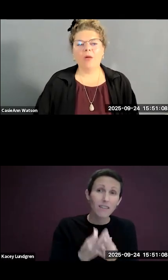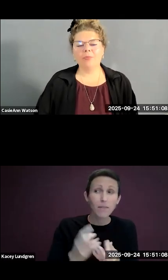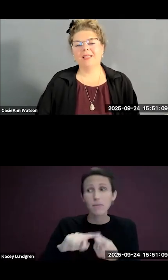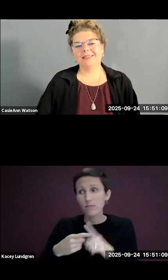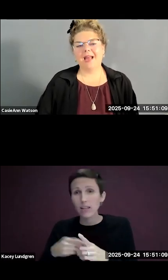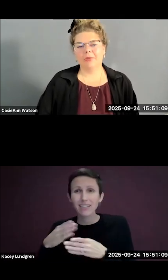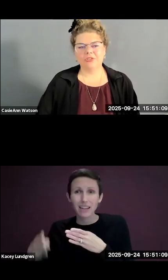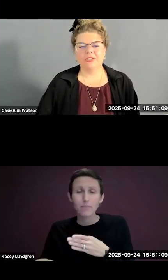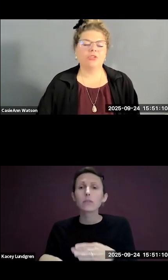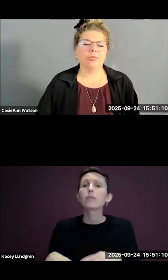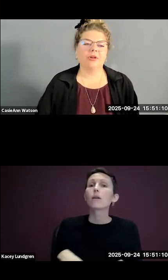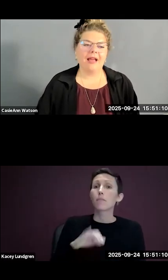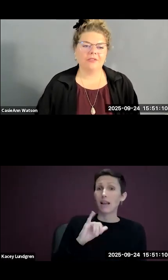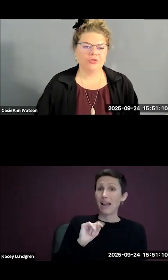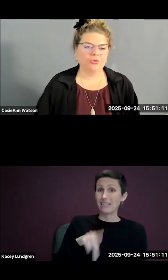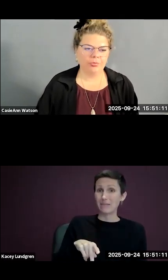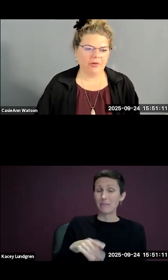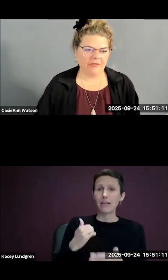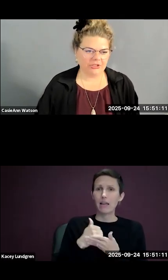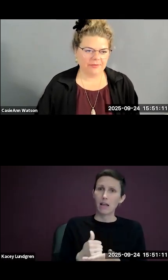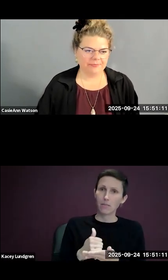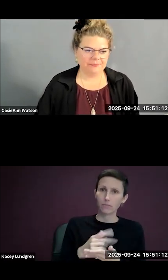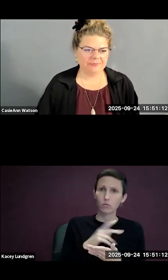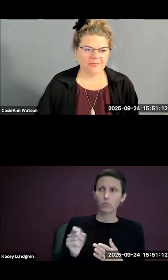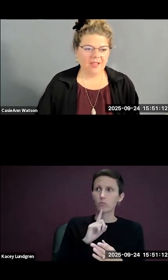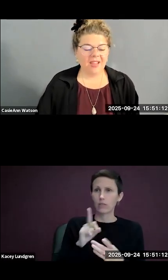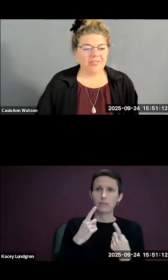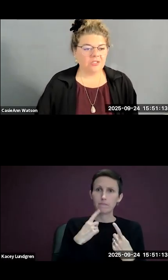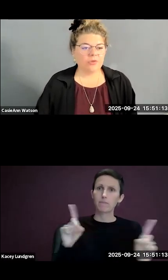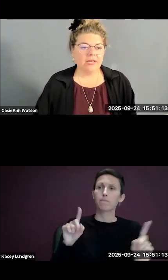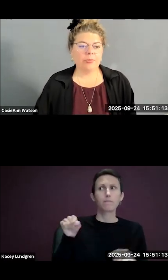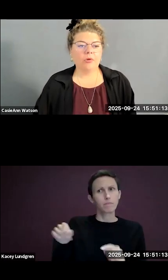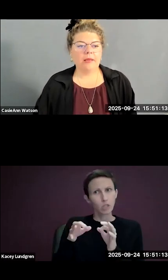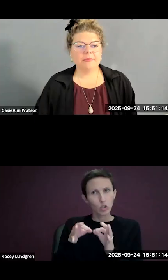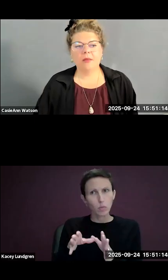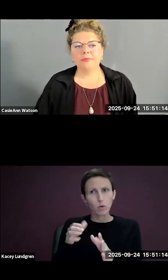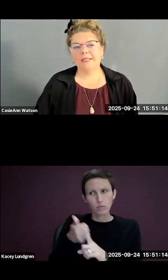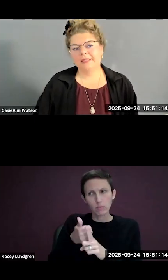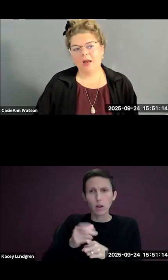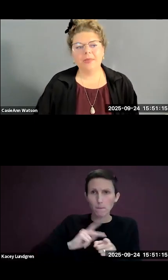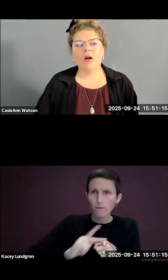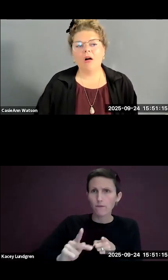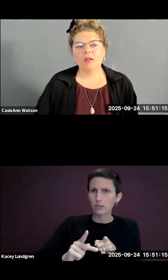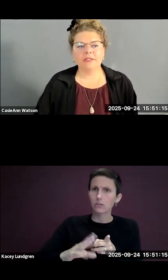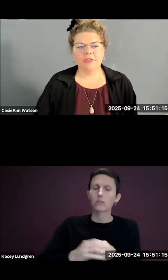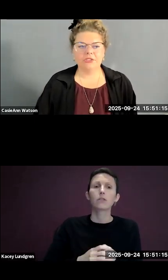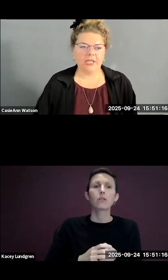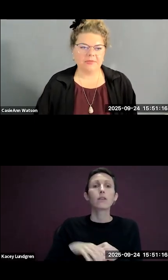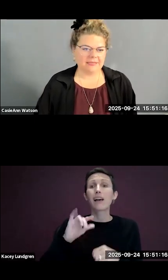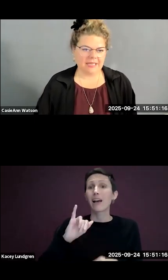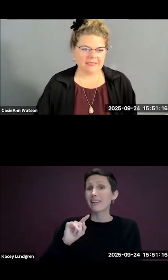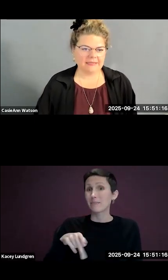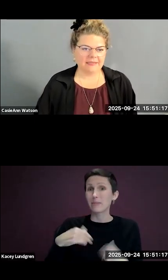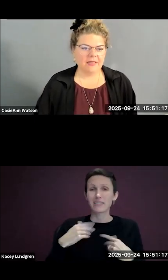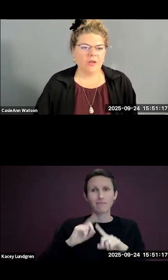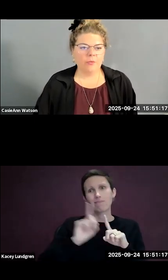ITPs, again, helped establish the interpreter as a true profession. These training programs come in all different